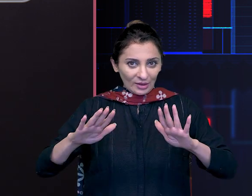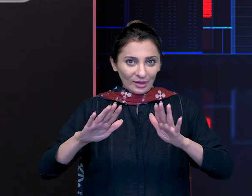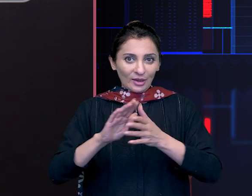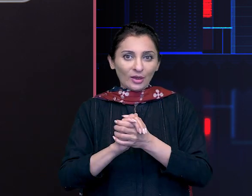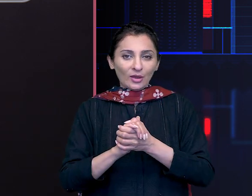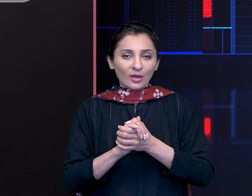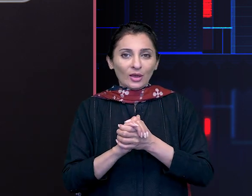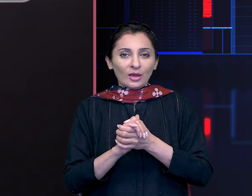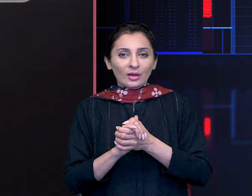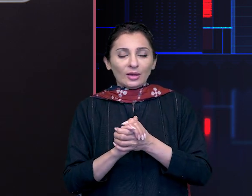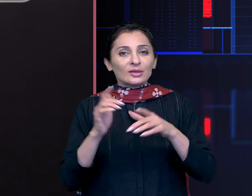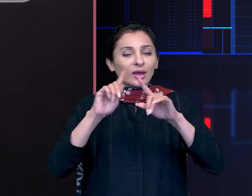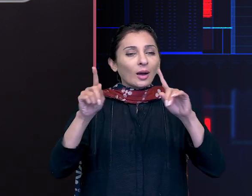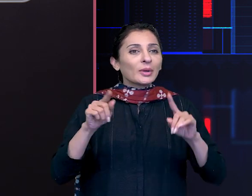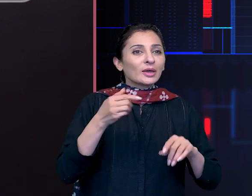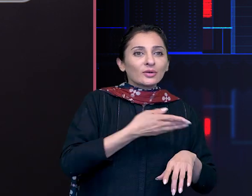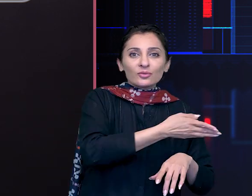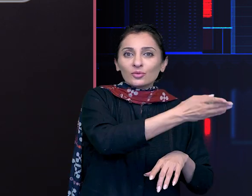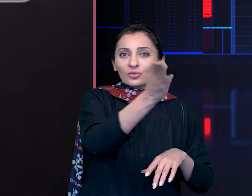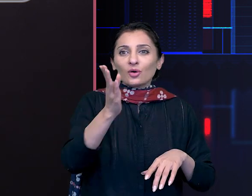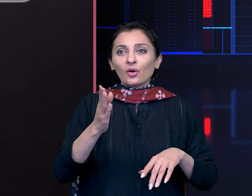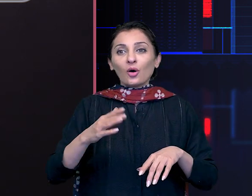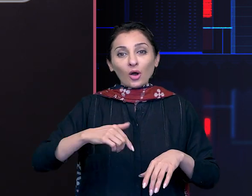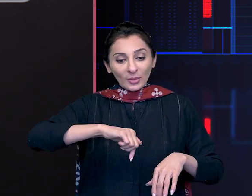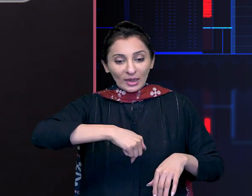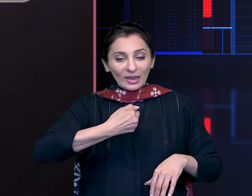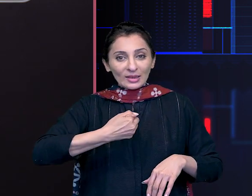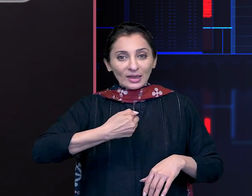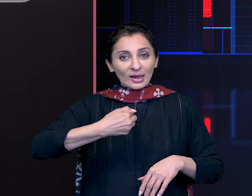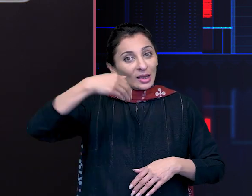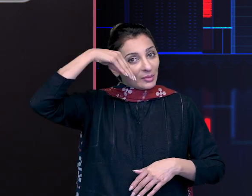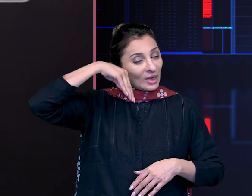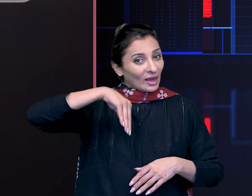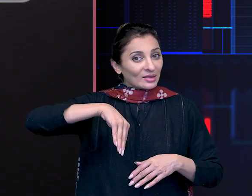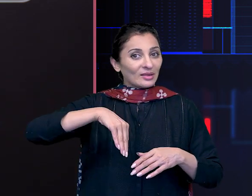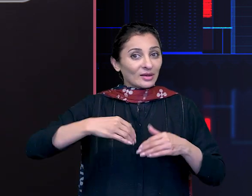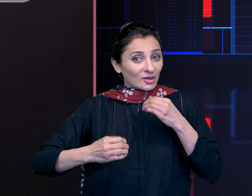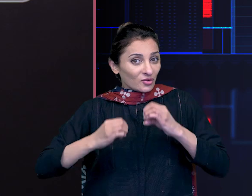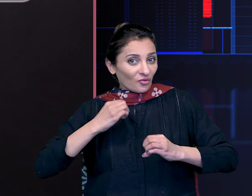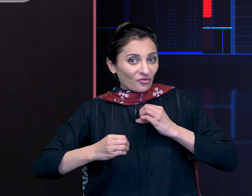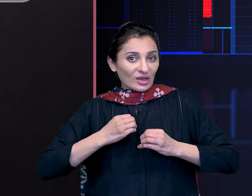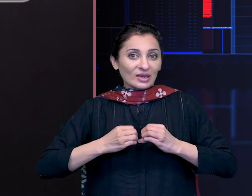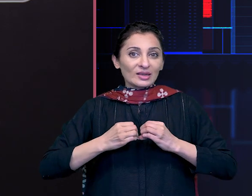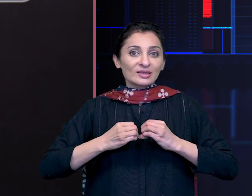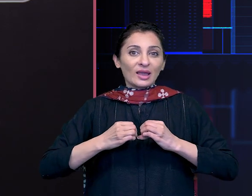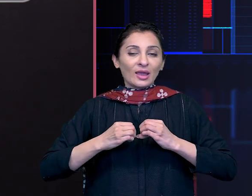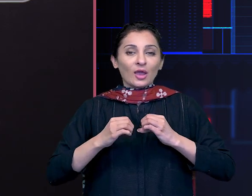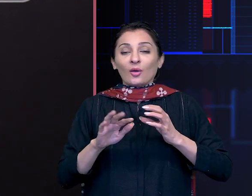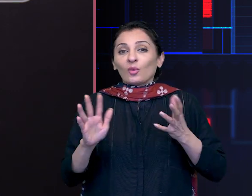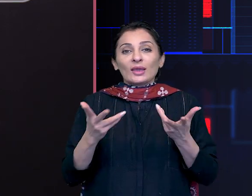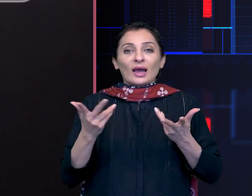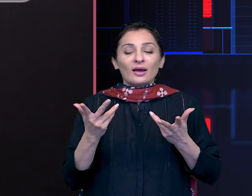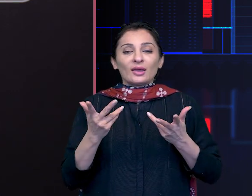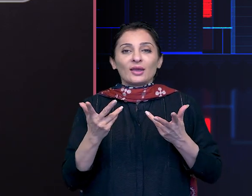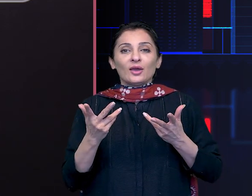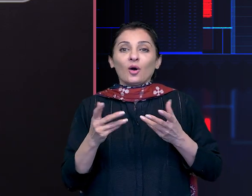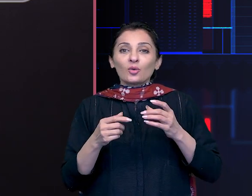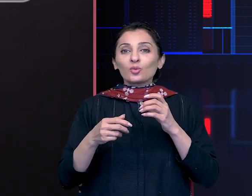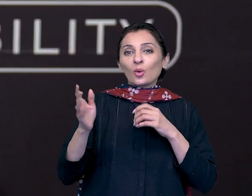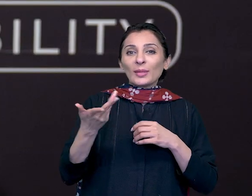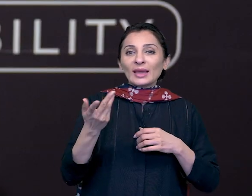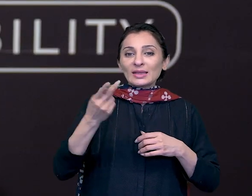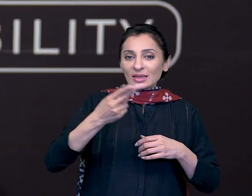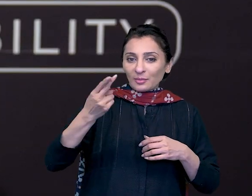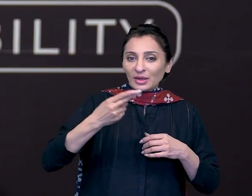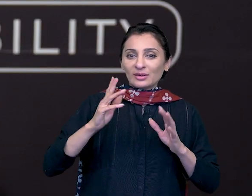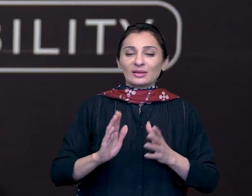environment that I'm in, and also the internal environment of myself, how I react with these things, how I respond to these things, and how I process these things.